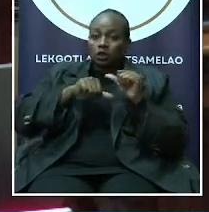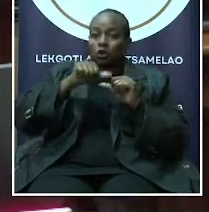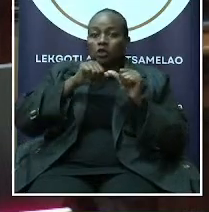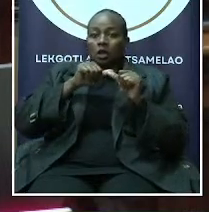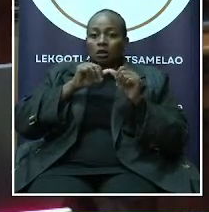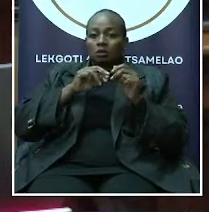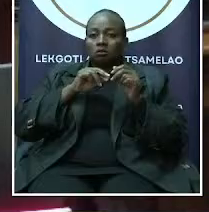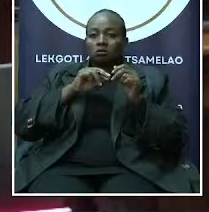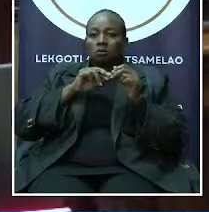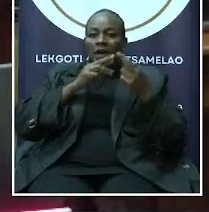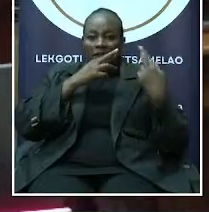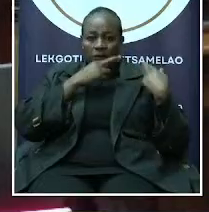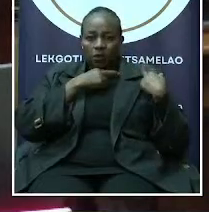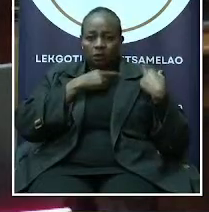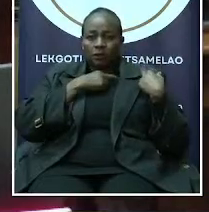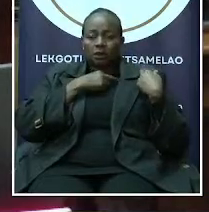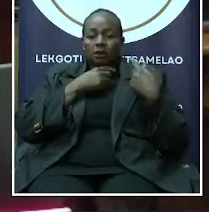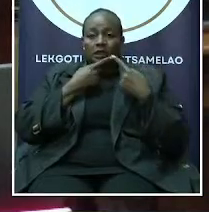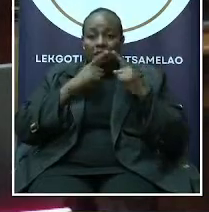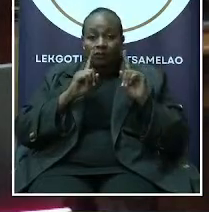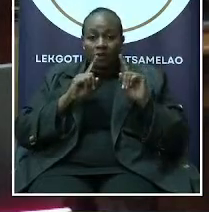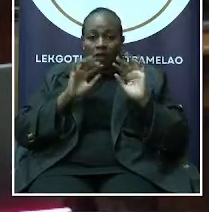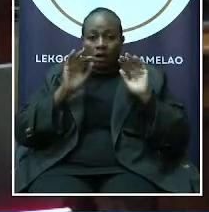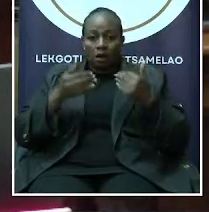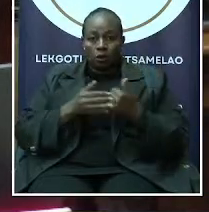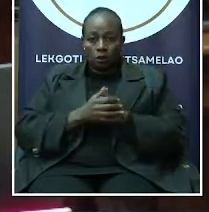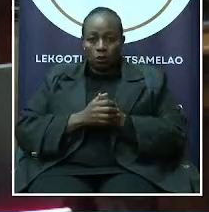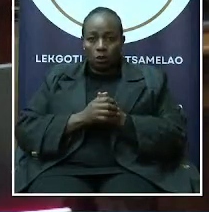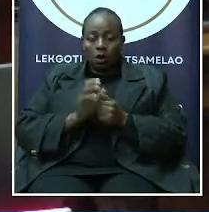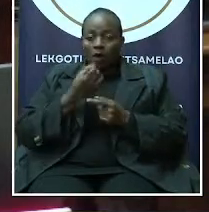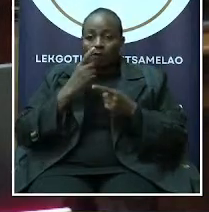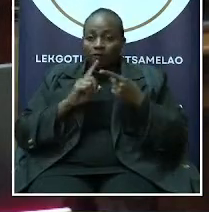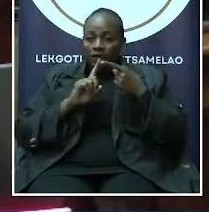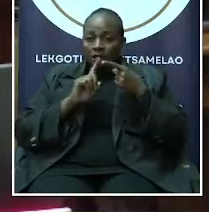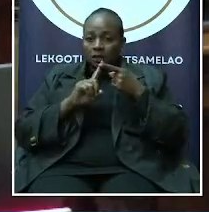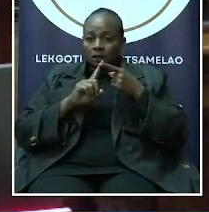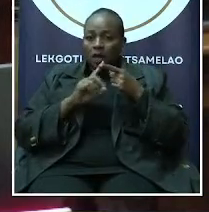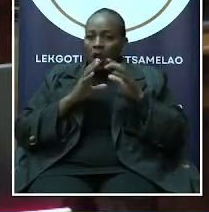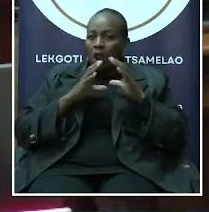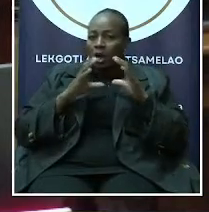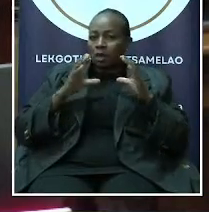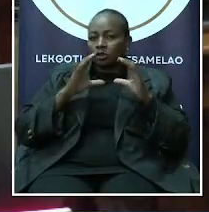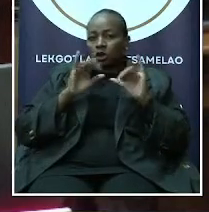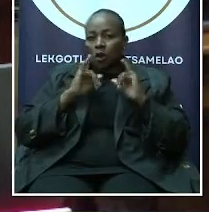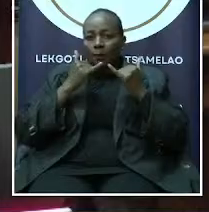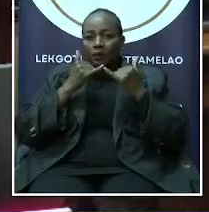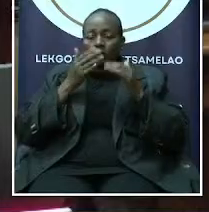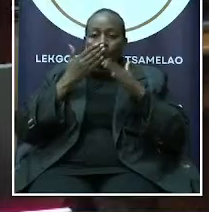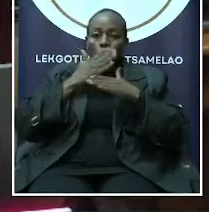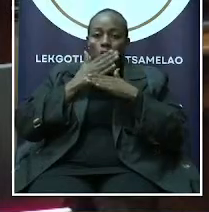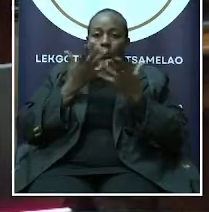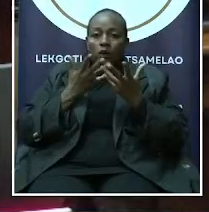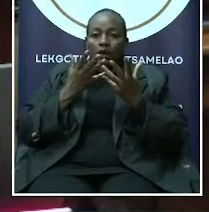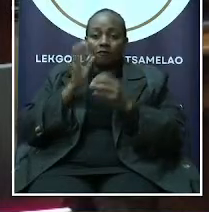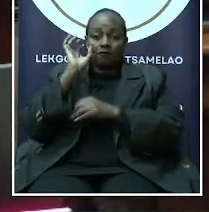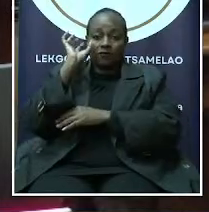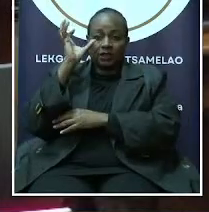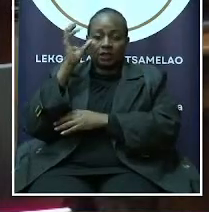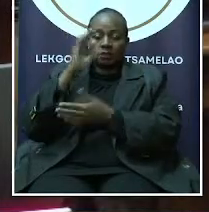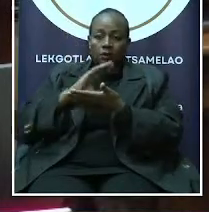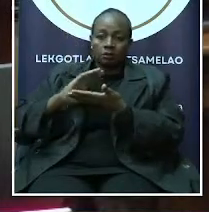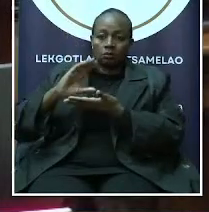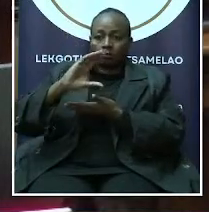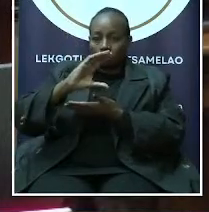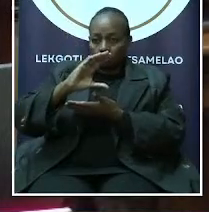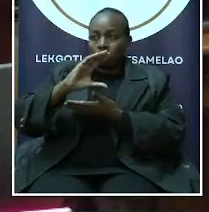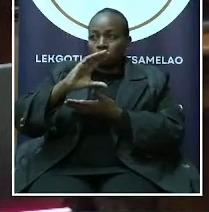slightly different manner. Firstly, we would have large corporations operating in the Free State, which must allocate a portion of